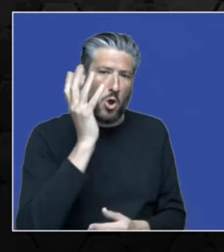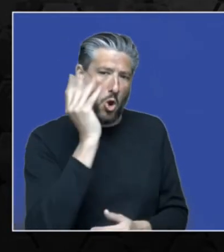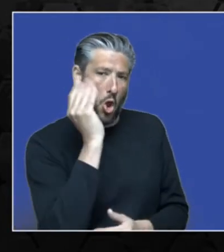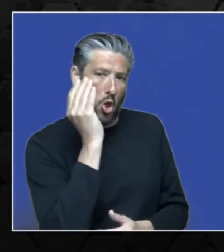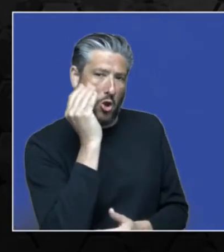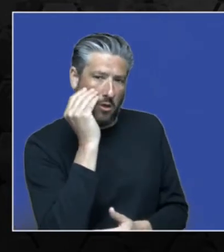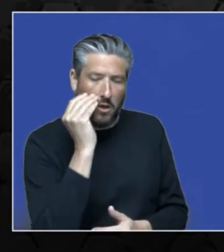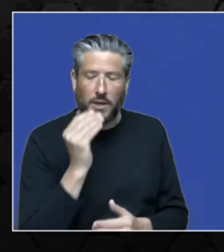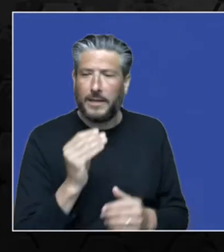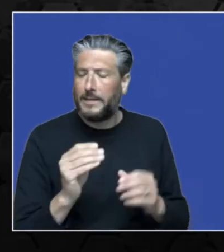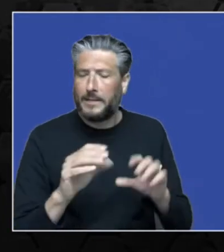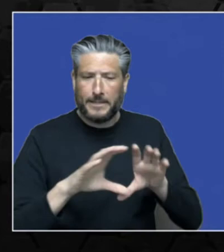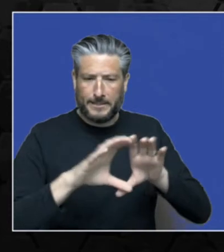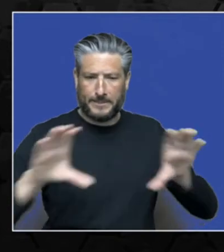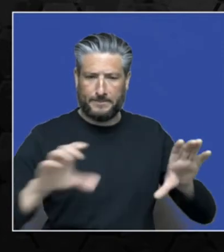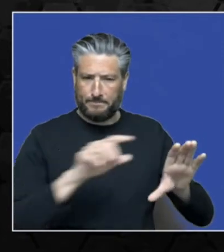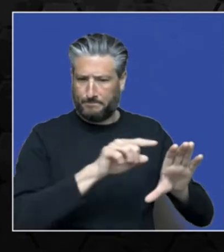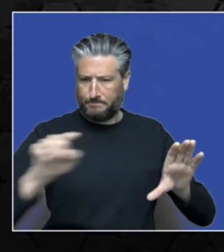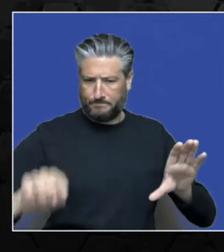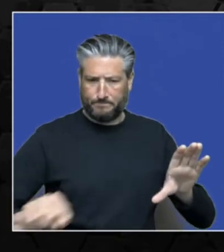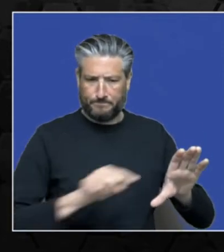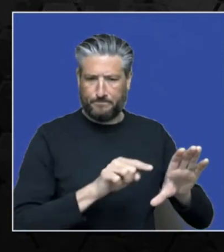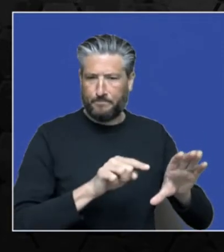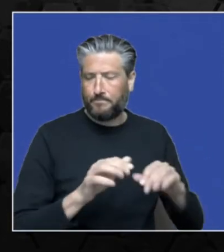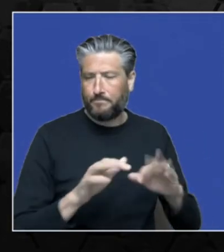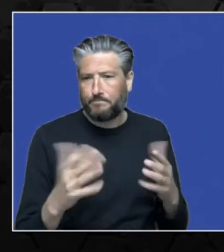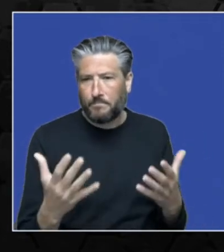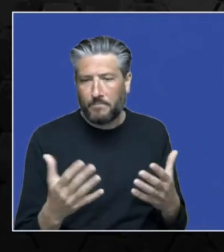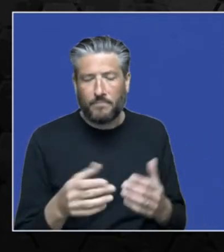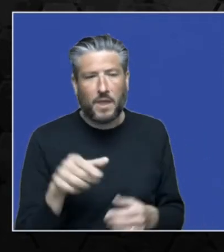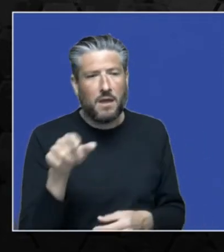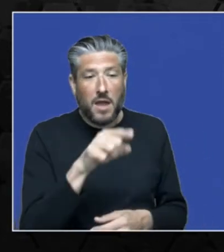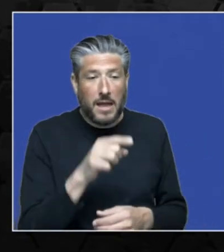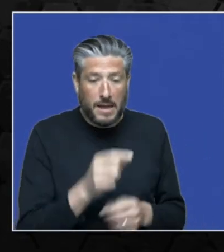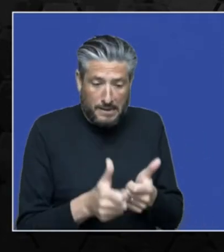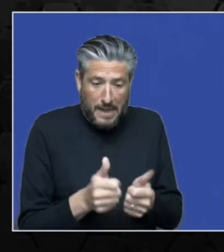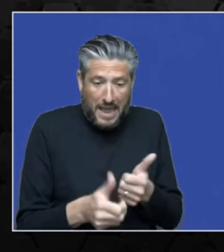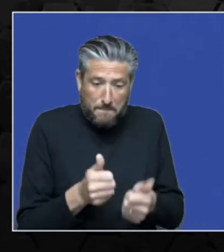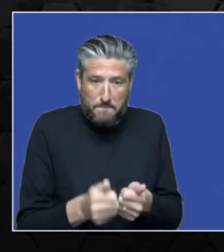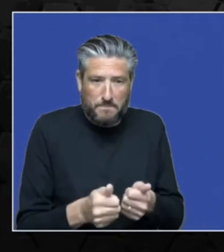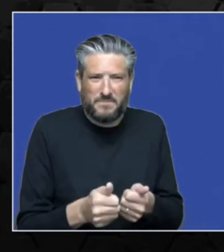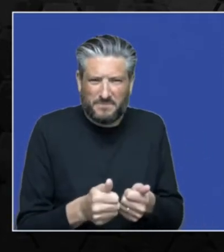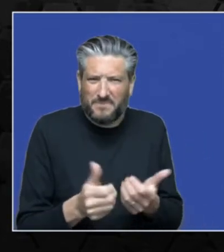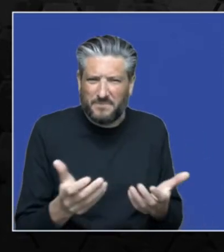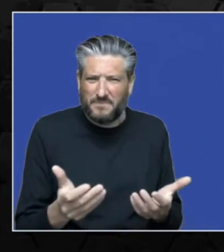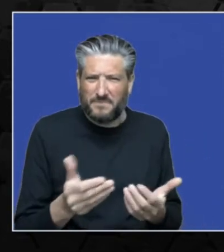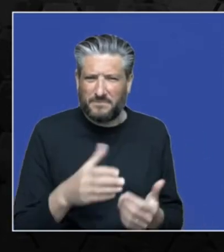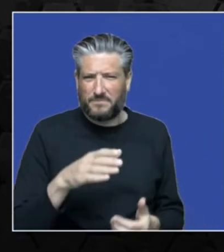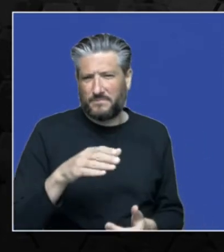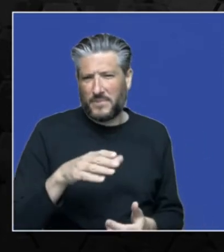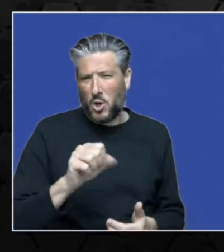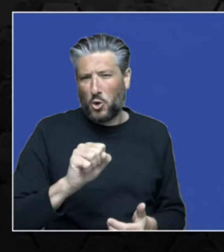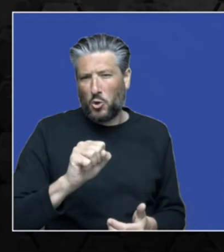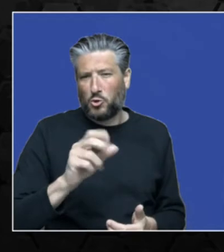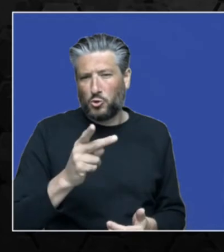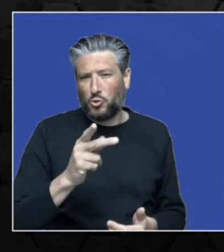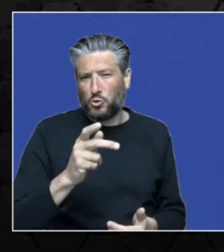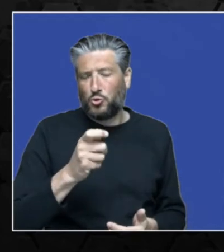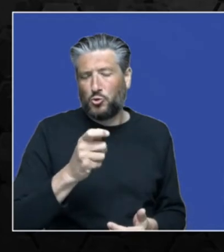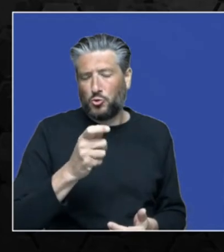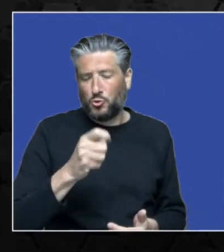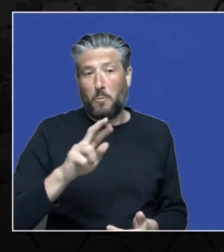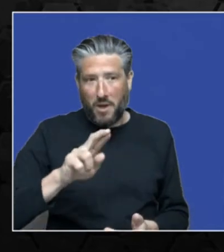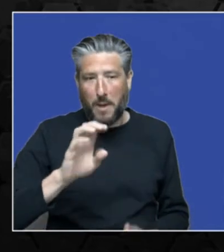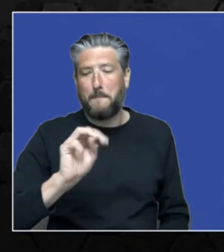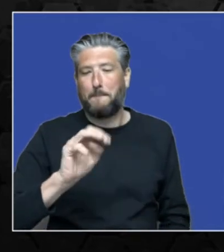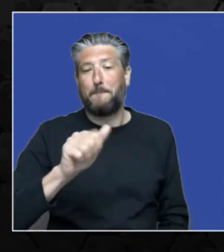example, if everyone might have played like the Super Mario game. So in the Super Mario game, your goal is to like, collect coins, move